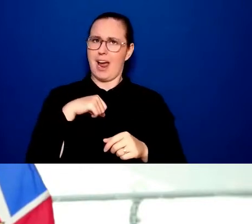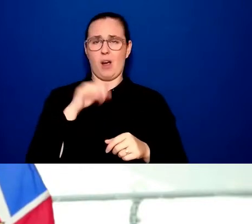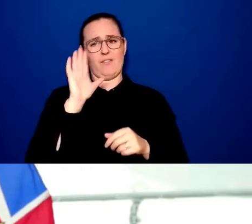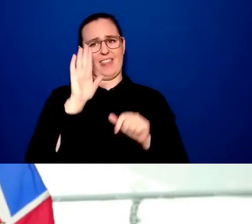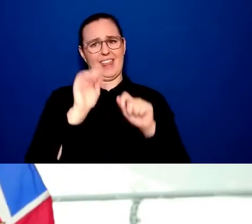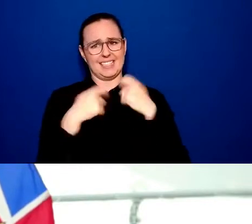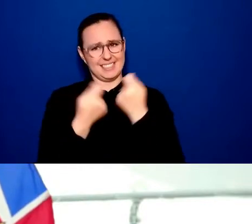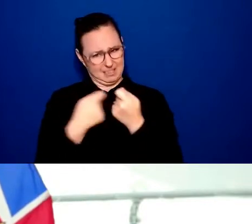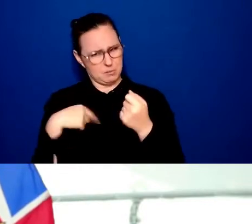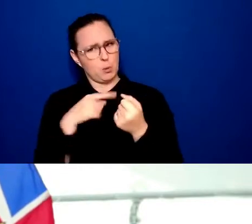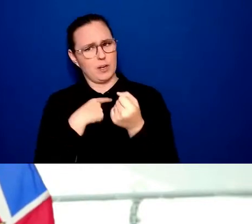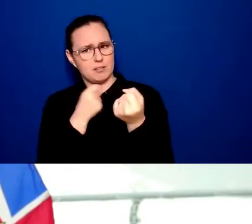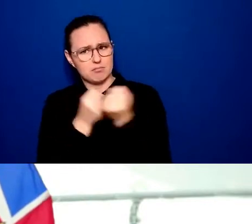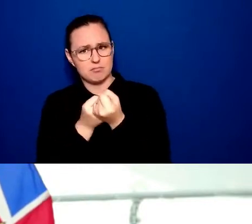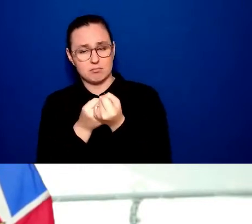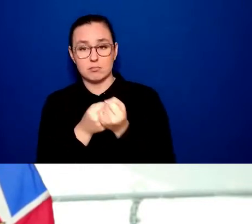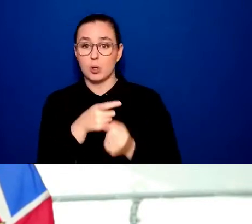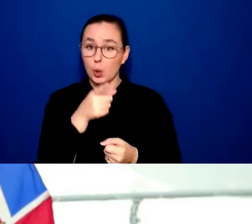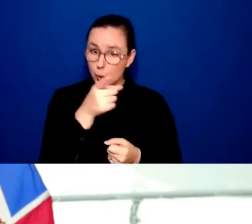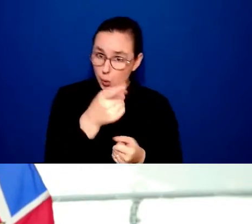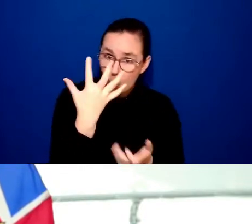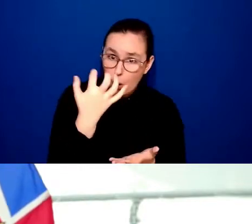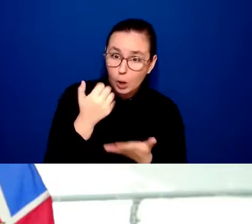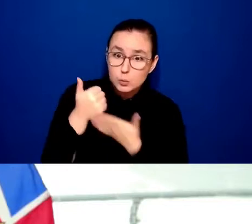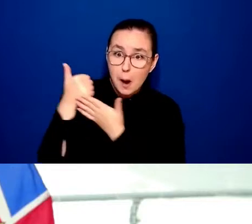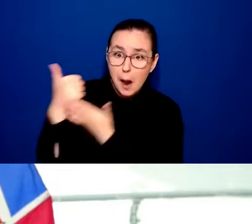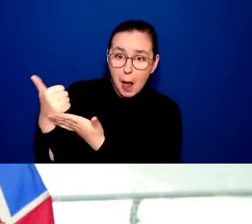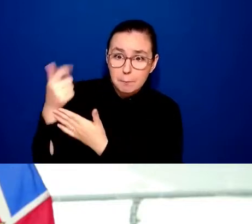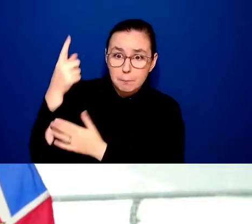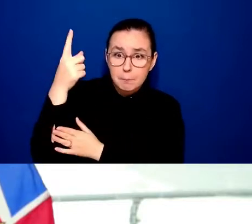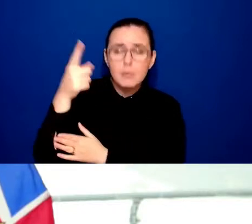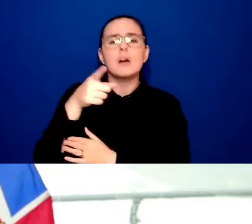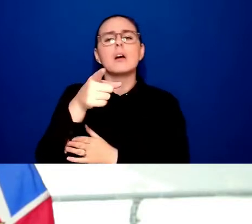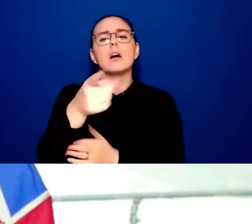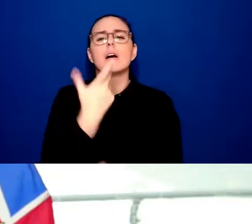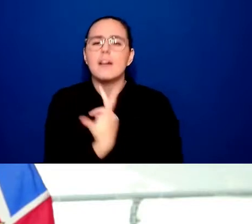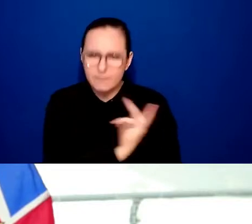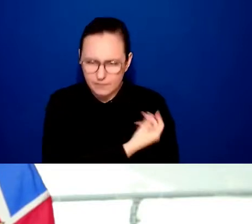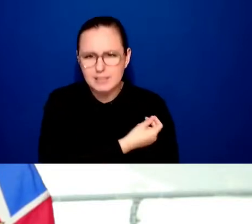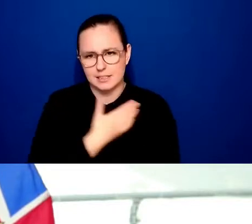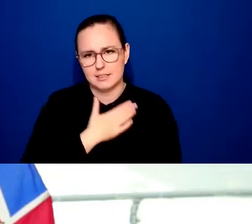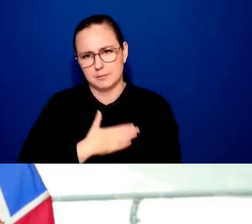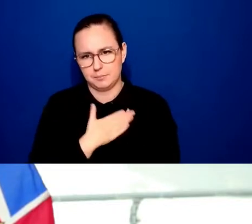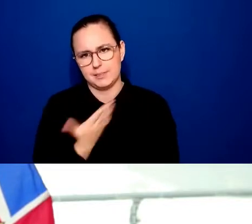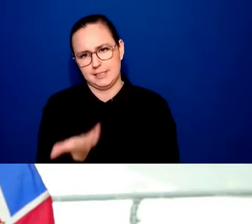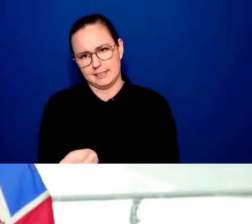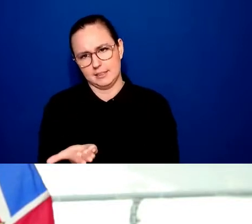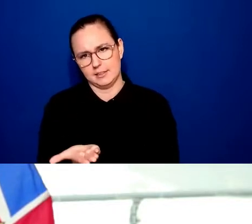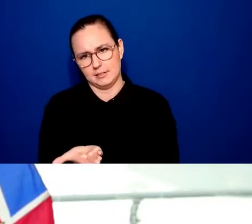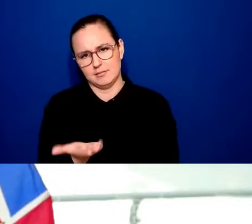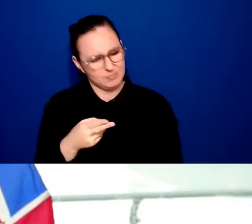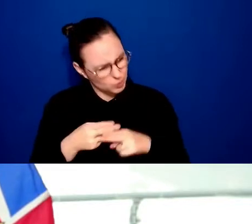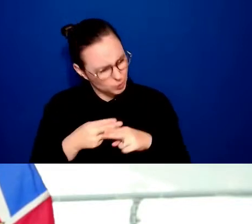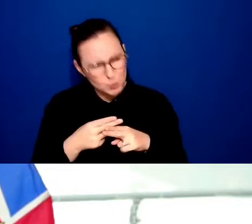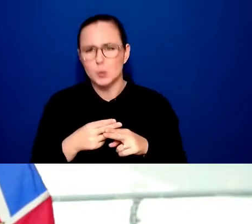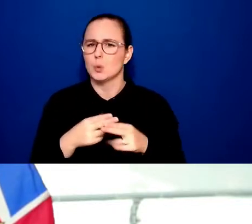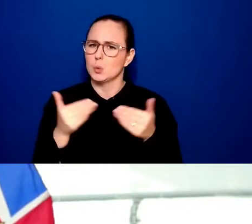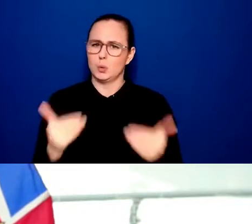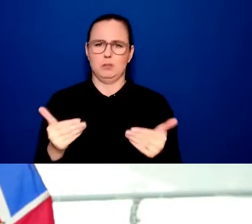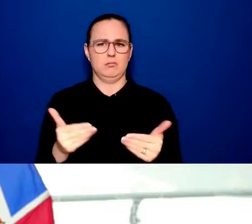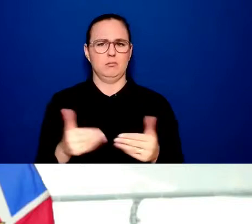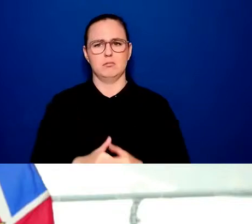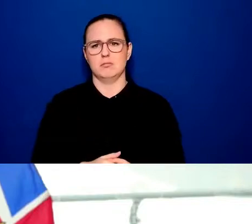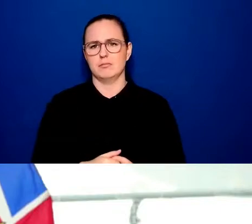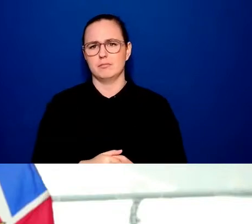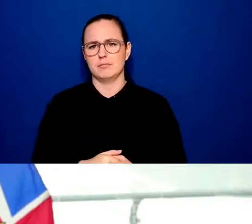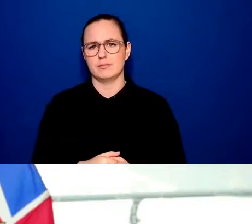is to get vaccinated as soon as possible. We see this, and we see this pressure point, which is